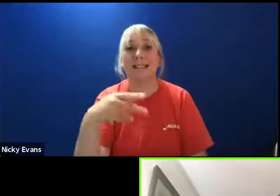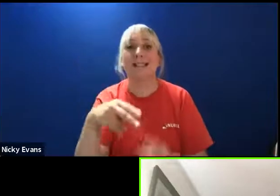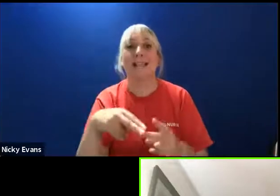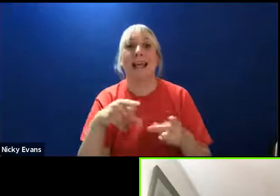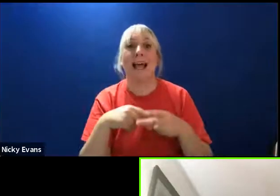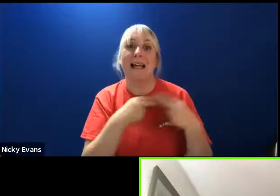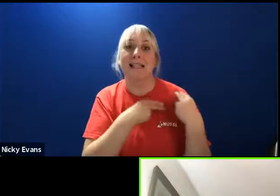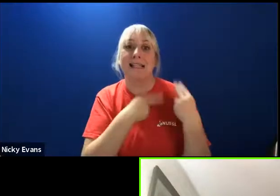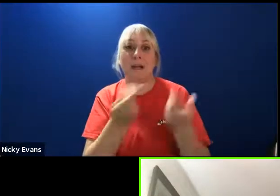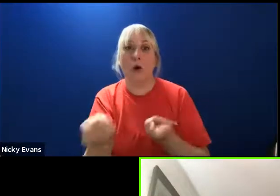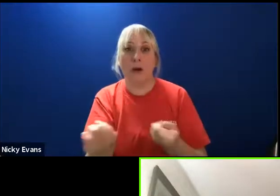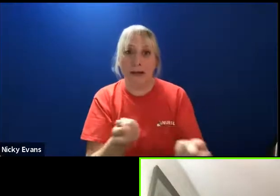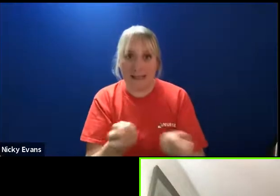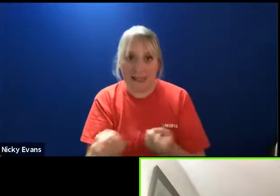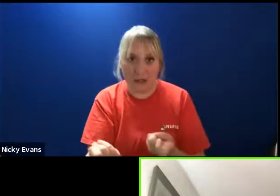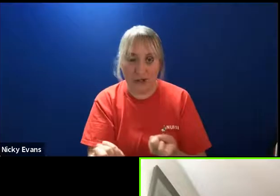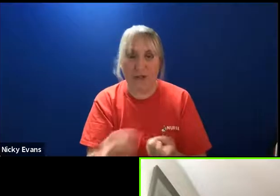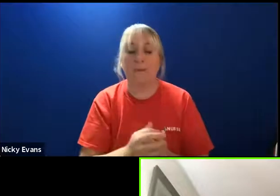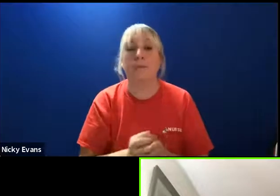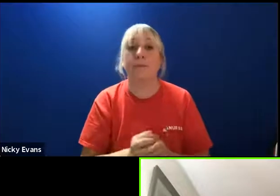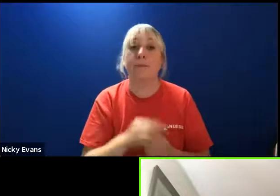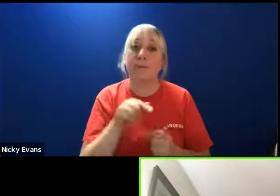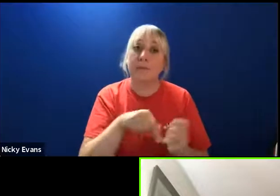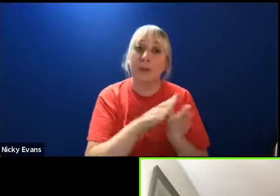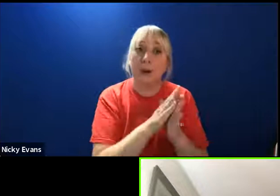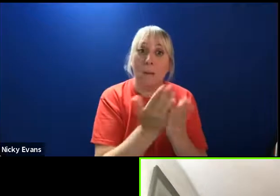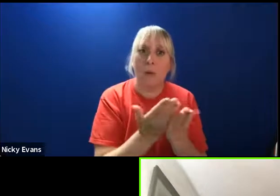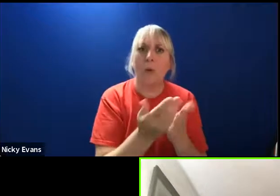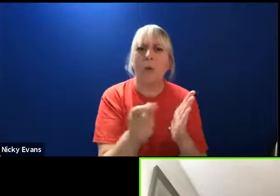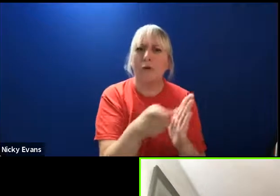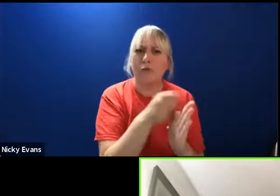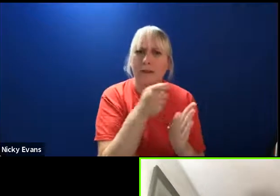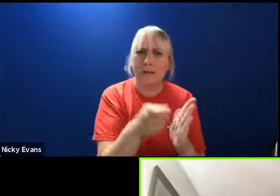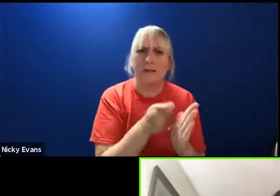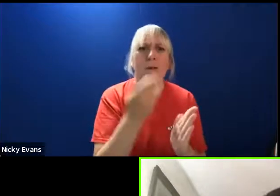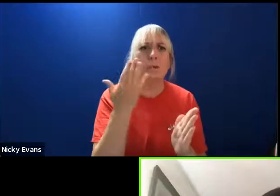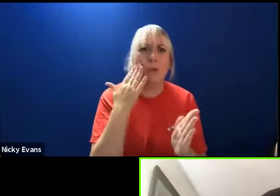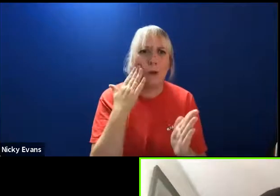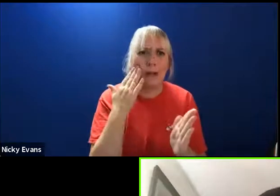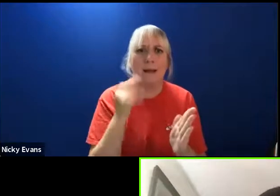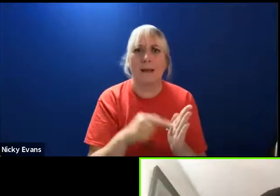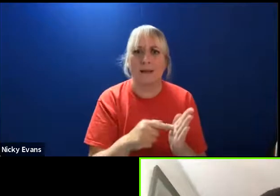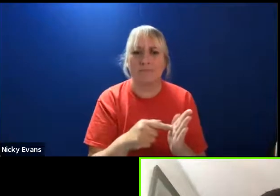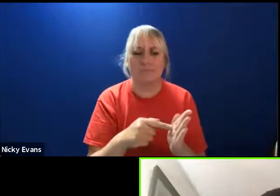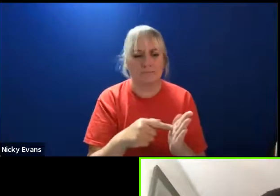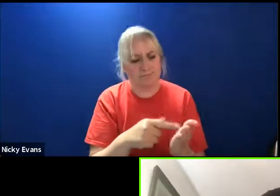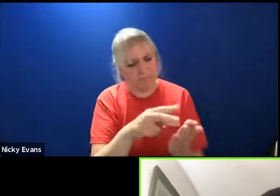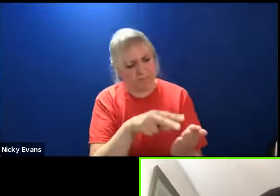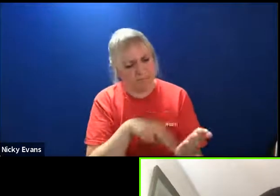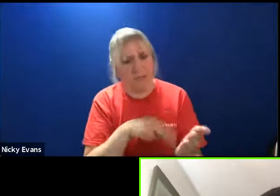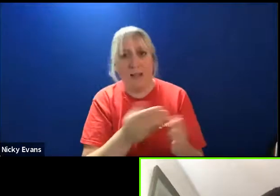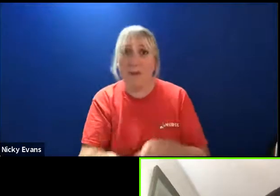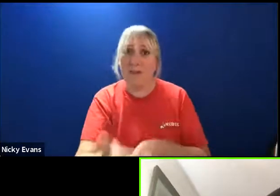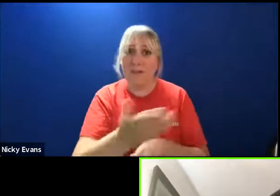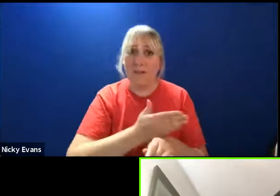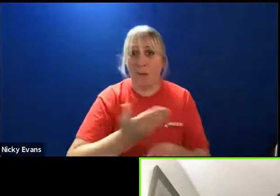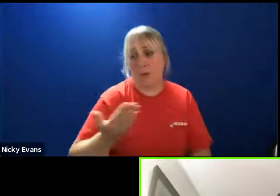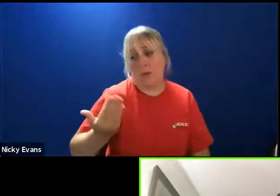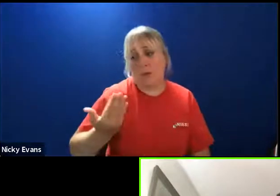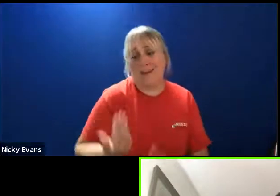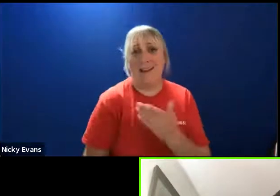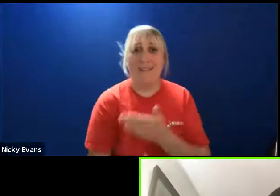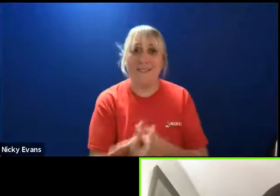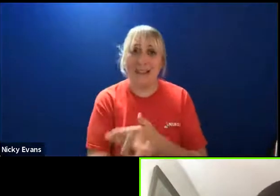decolonization. The book was written before the events that we've seen this year, i.e.